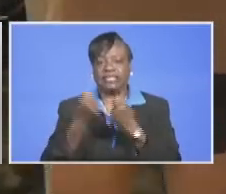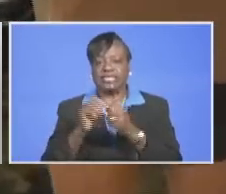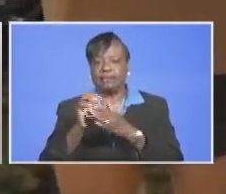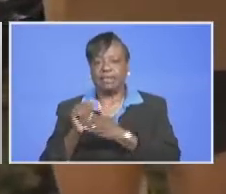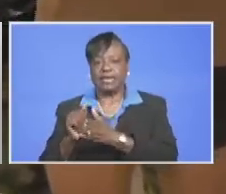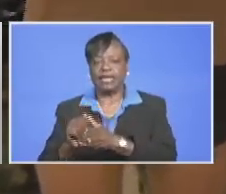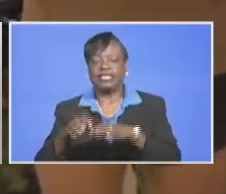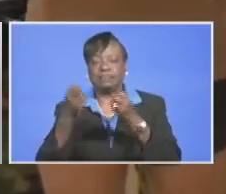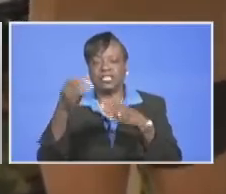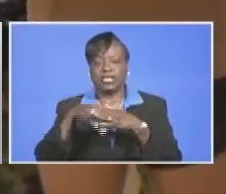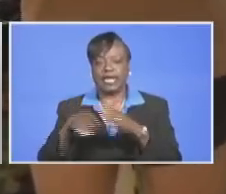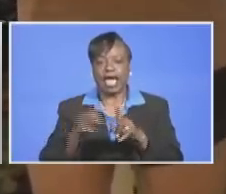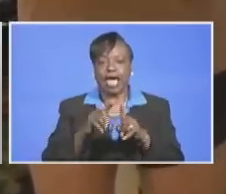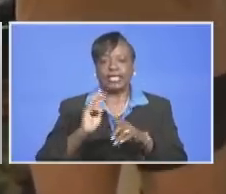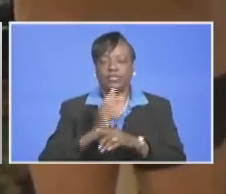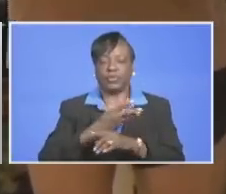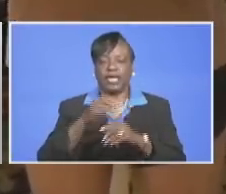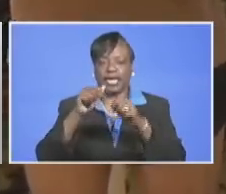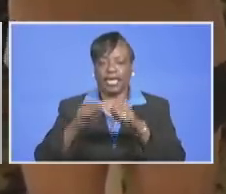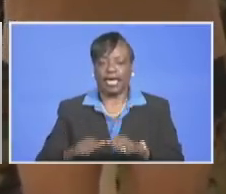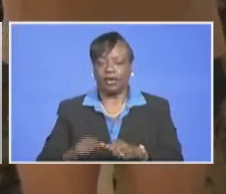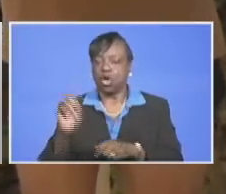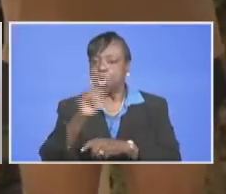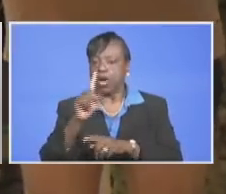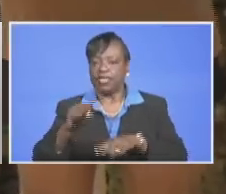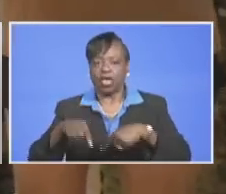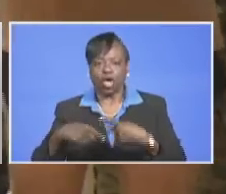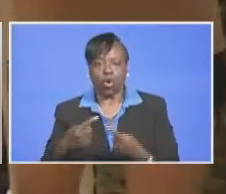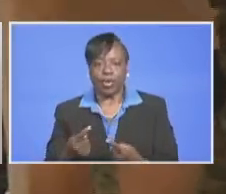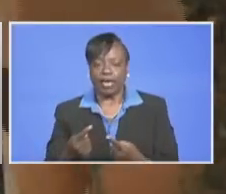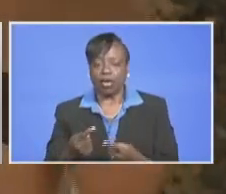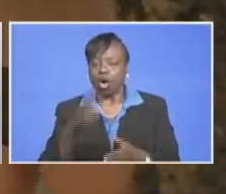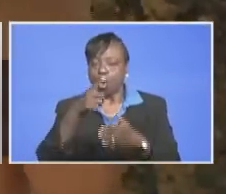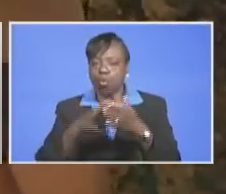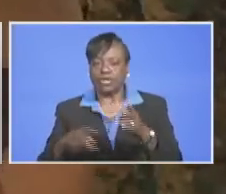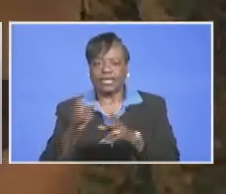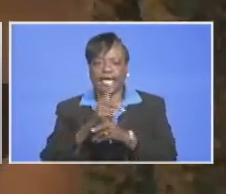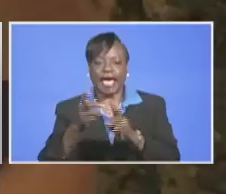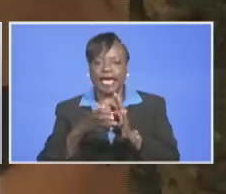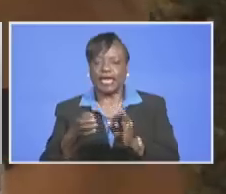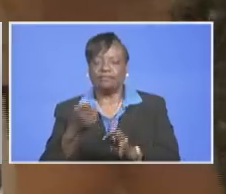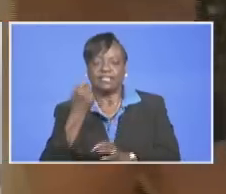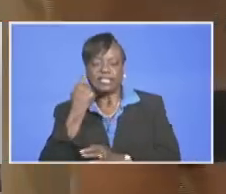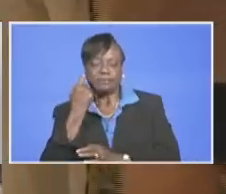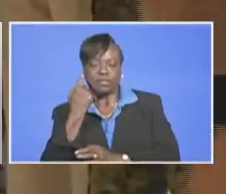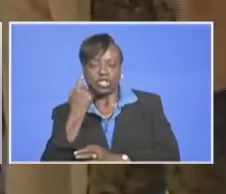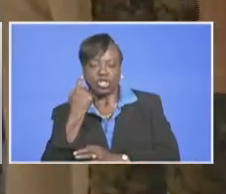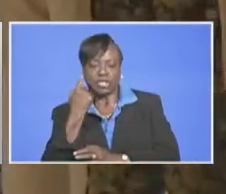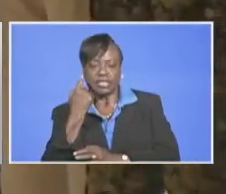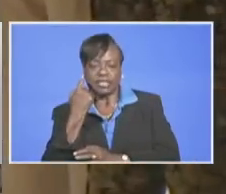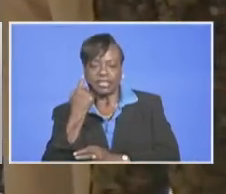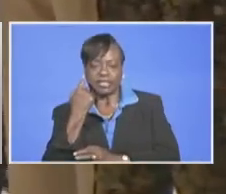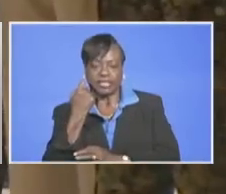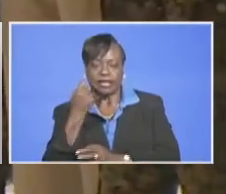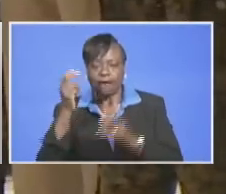we possibly can. So, where they're going to go, what kind of suspicious 4 exercise vessels are